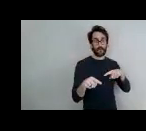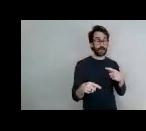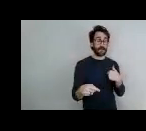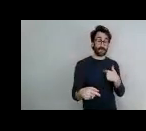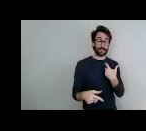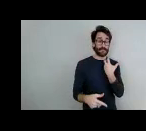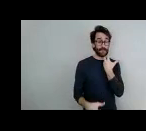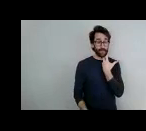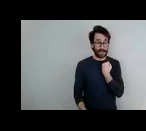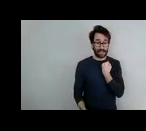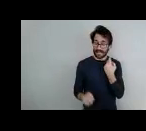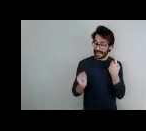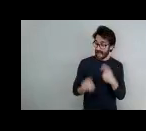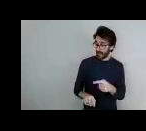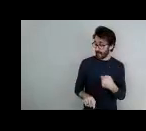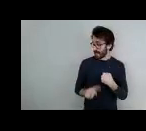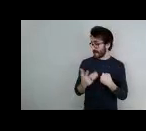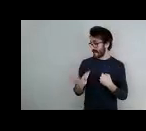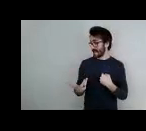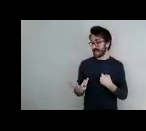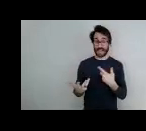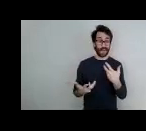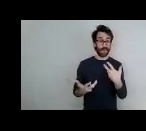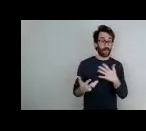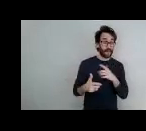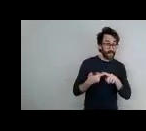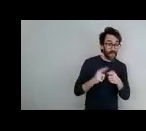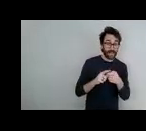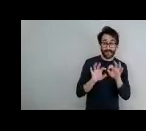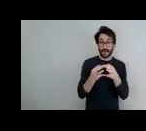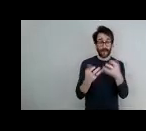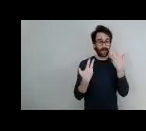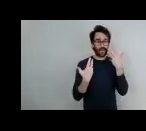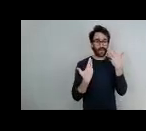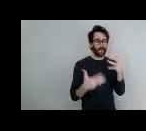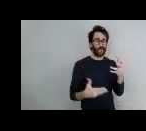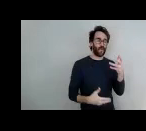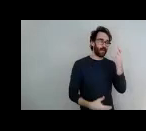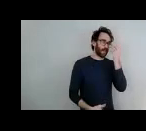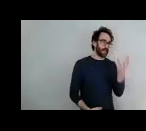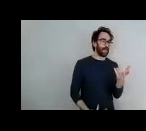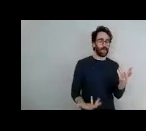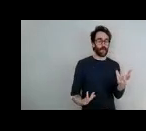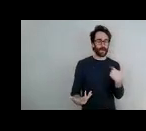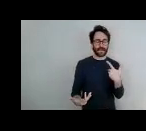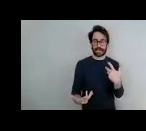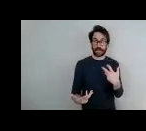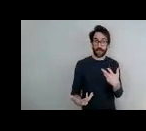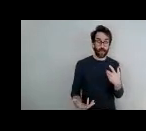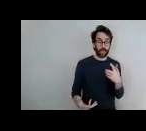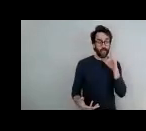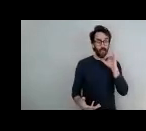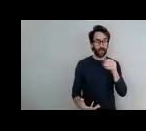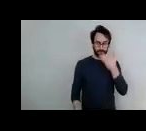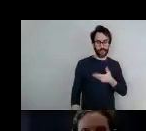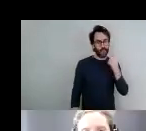embarrassed. I don't want family and friends to know. I don't want to look stupid. I'm going to tell you right now, anyone can